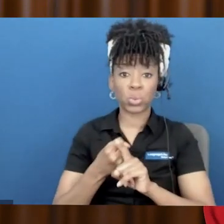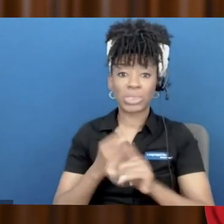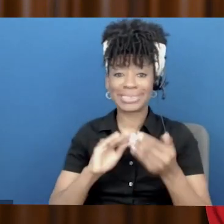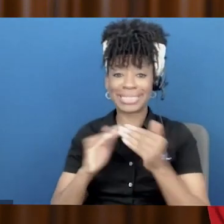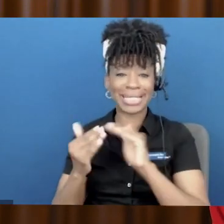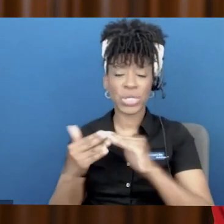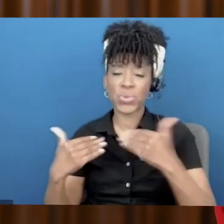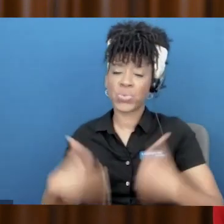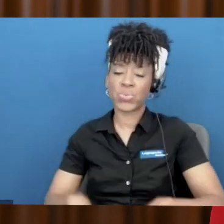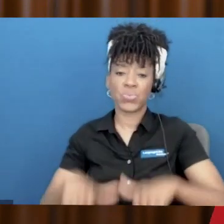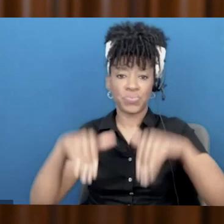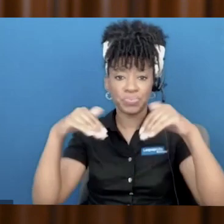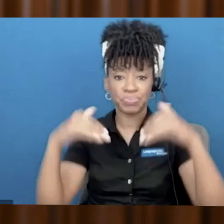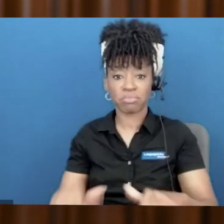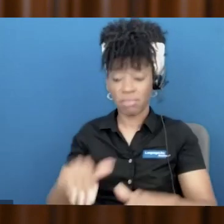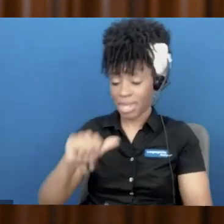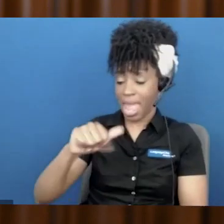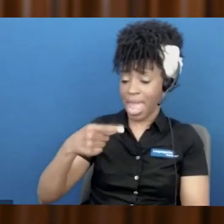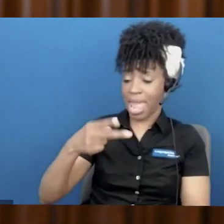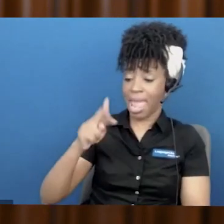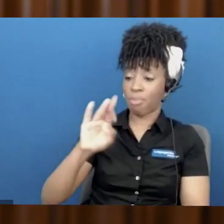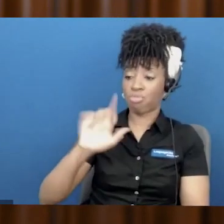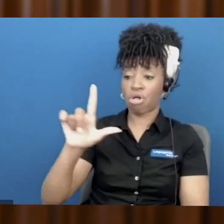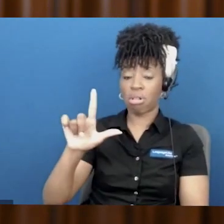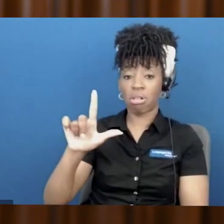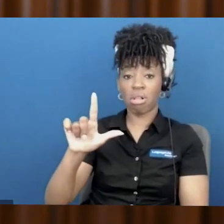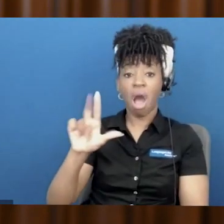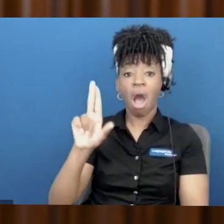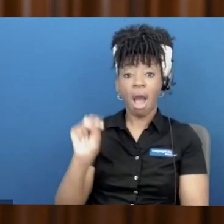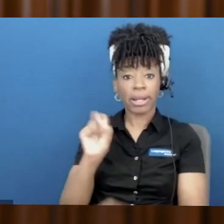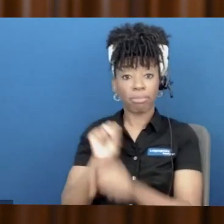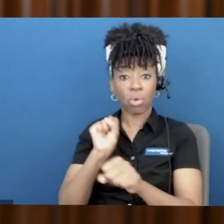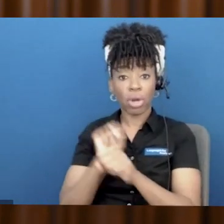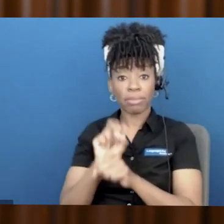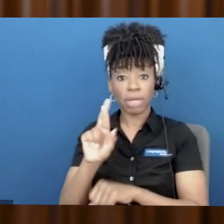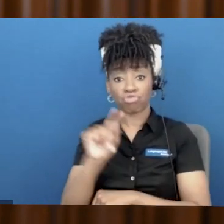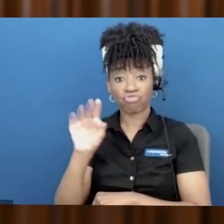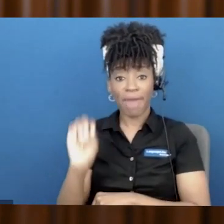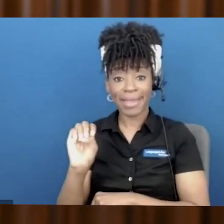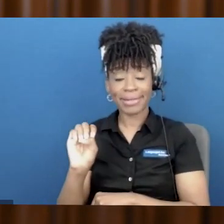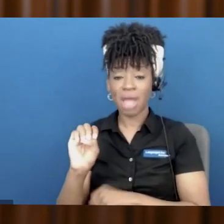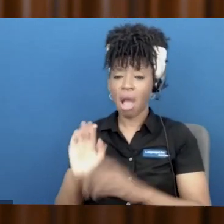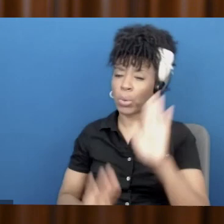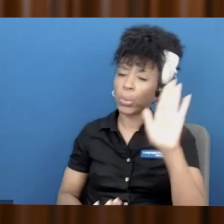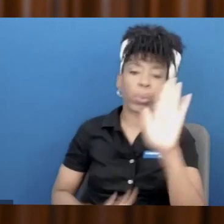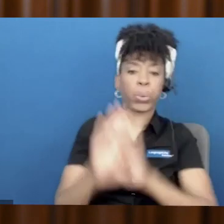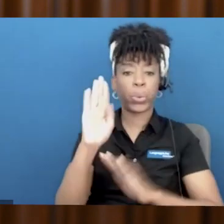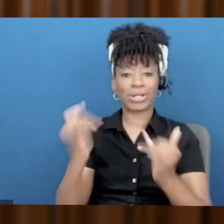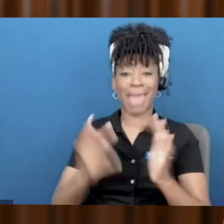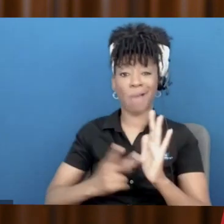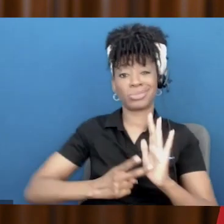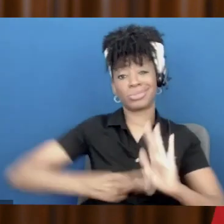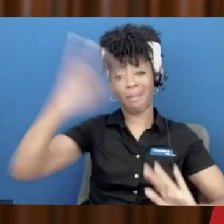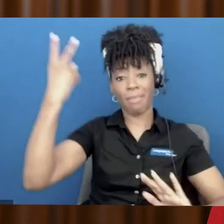hard. In April, the city's unemployment rate skyrocketed and is now more than double the average. Many